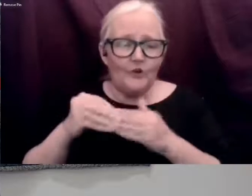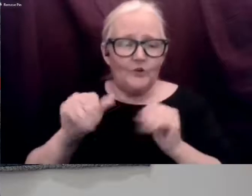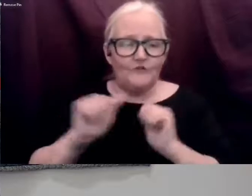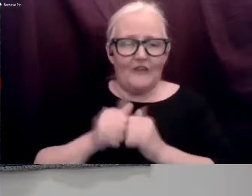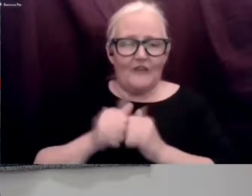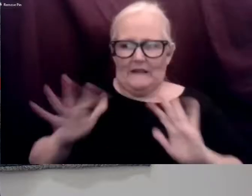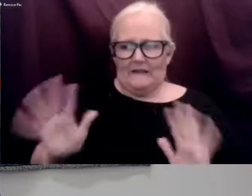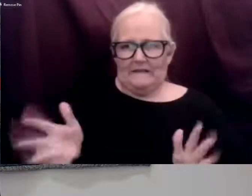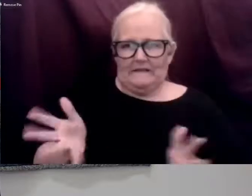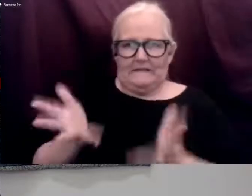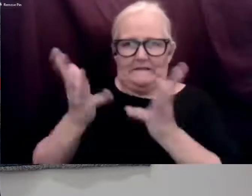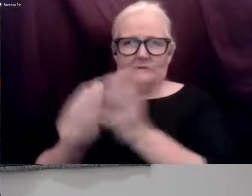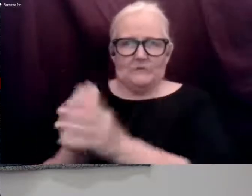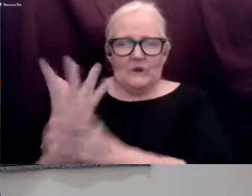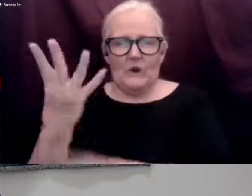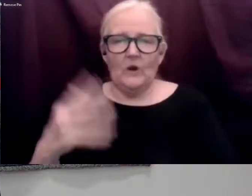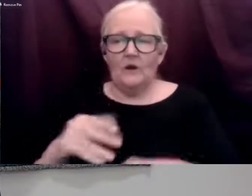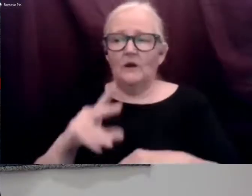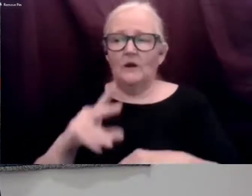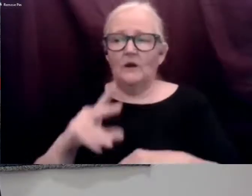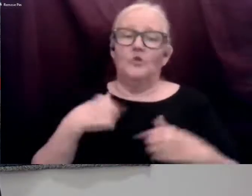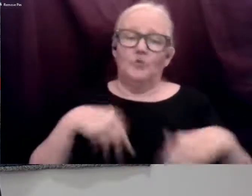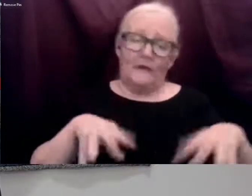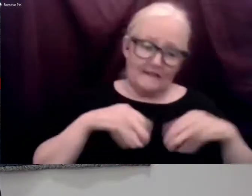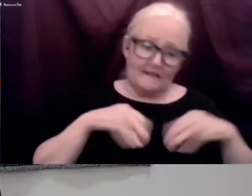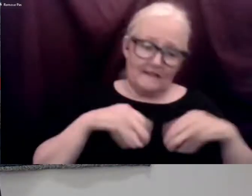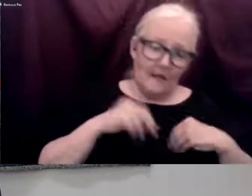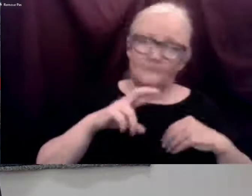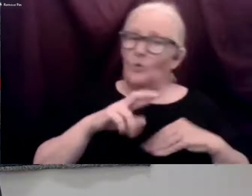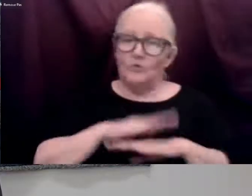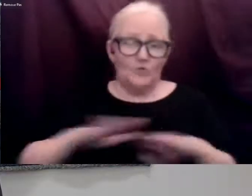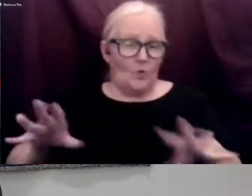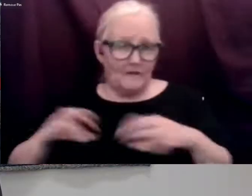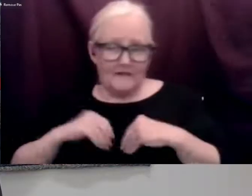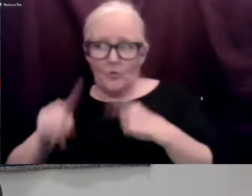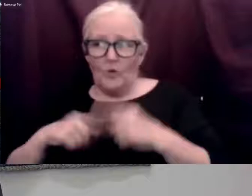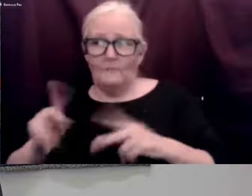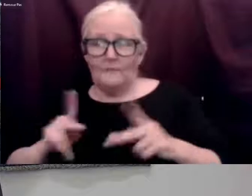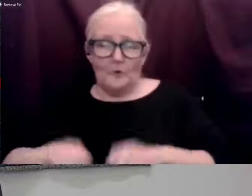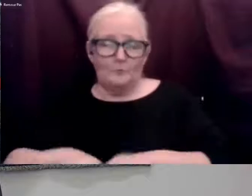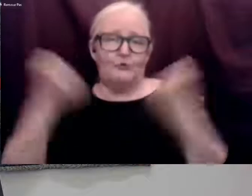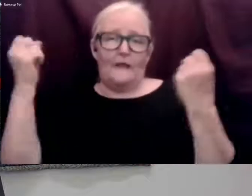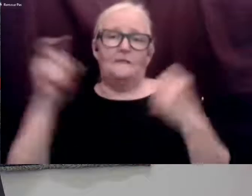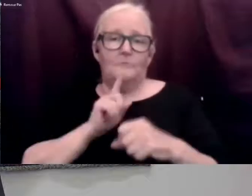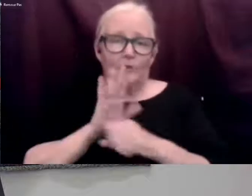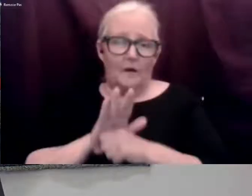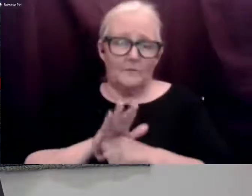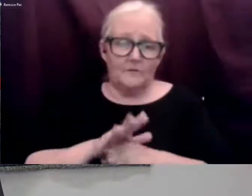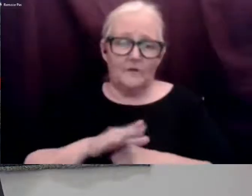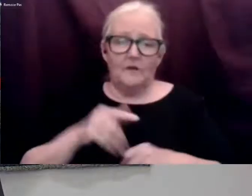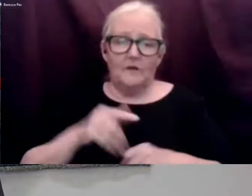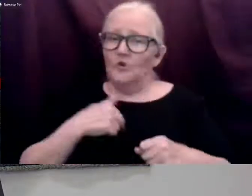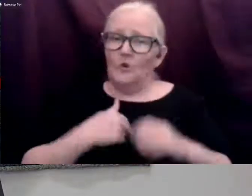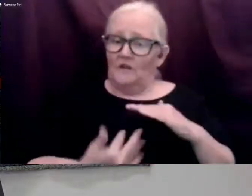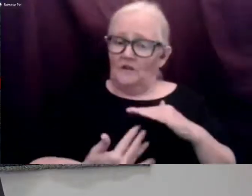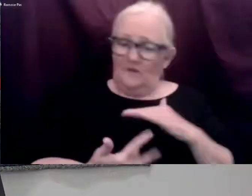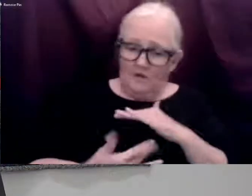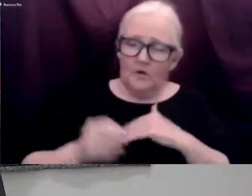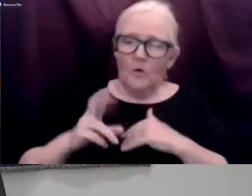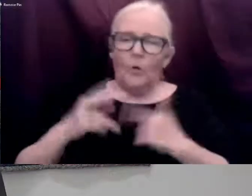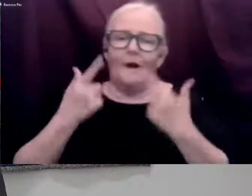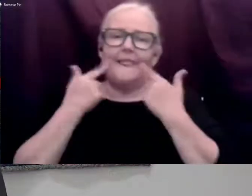when people break our covenant. It's whether we get mad or we laugh when things go wrong. And then